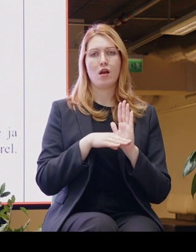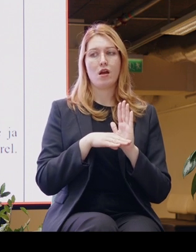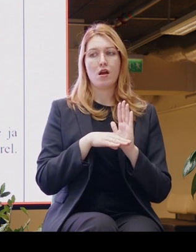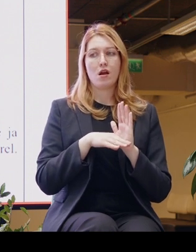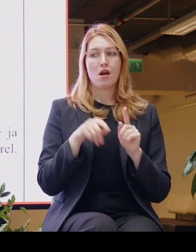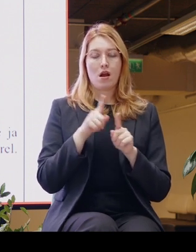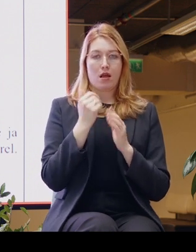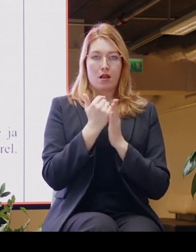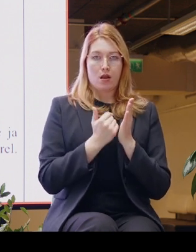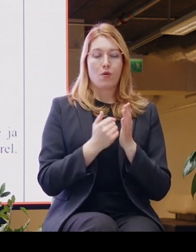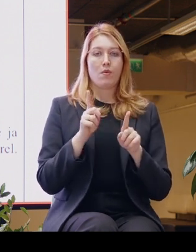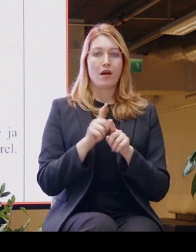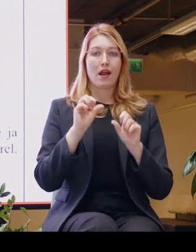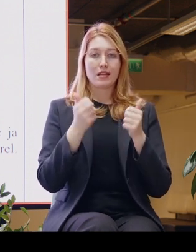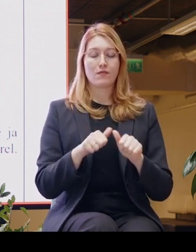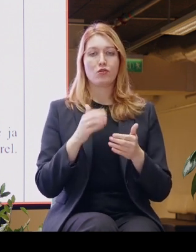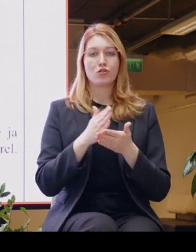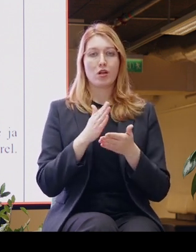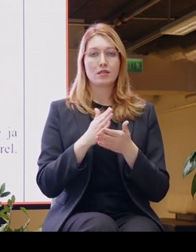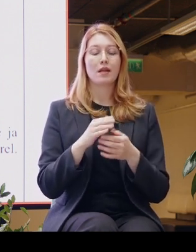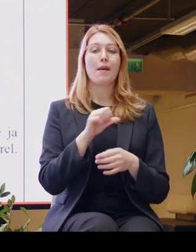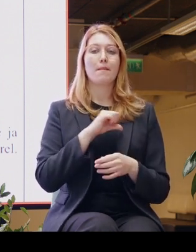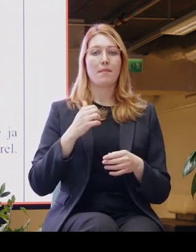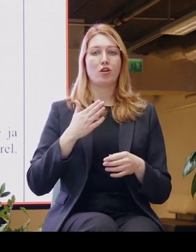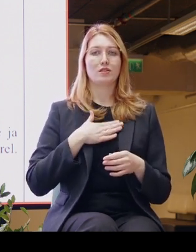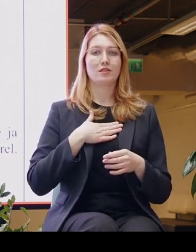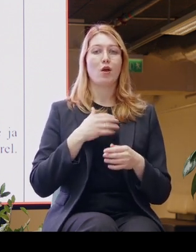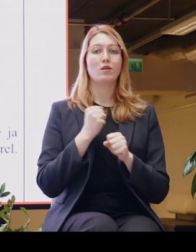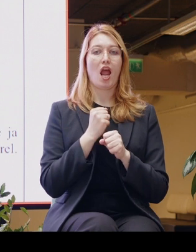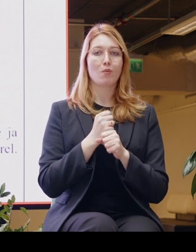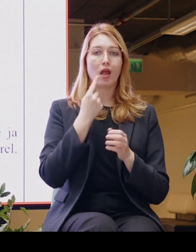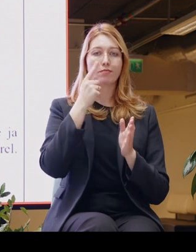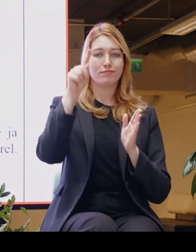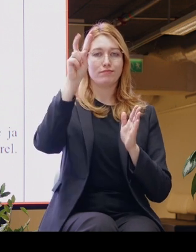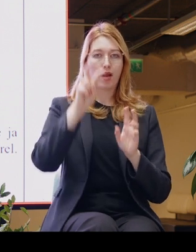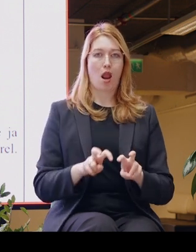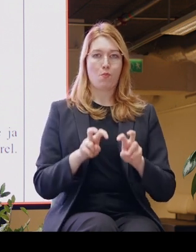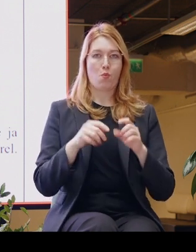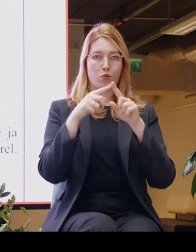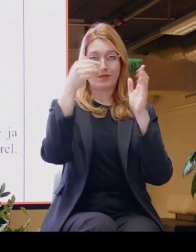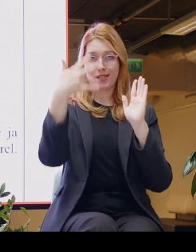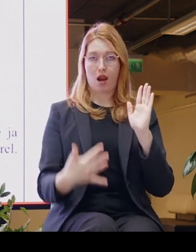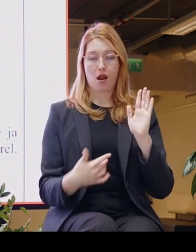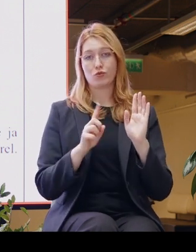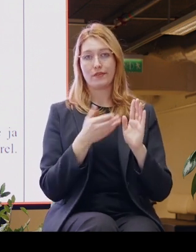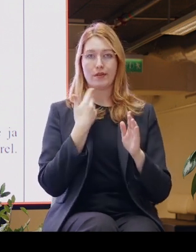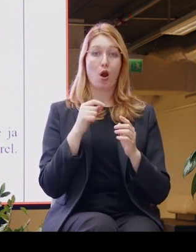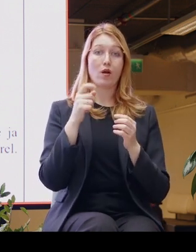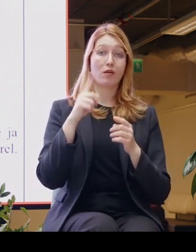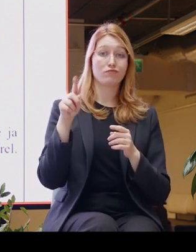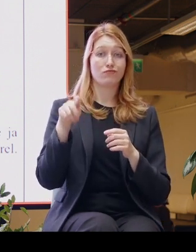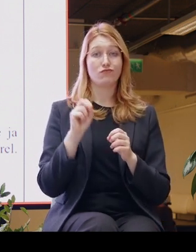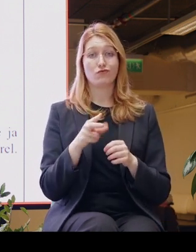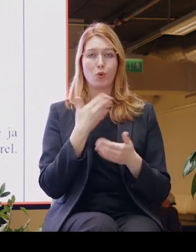have been create the self-checklist that every building owner can actually go and check if their building